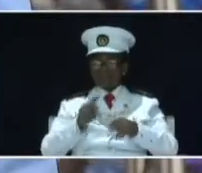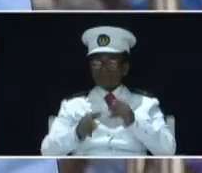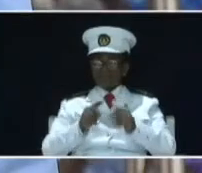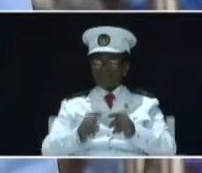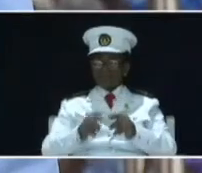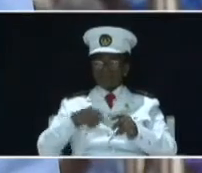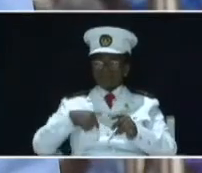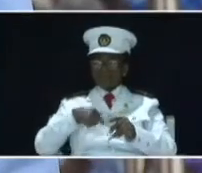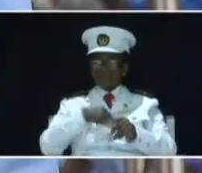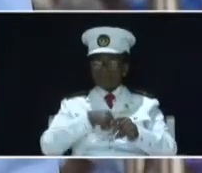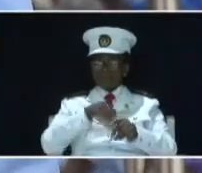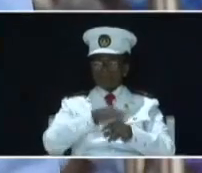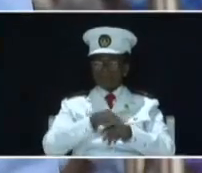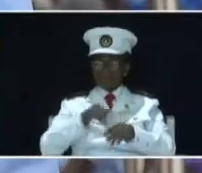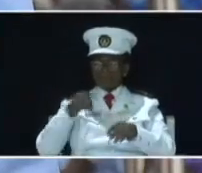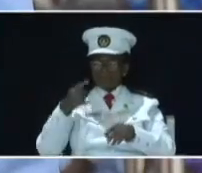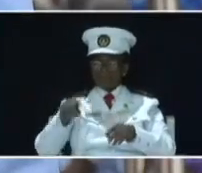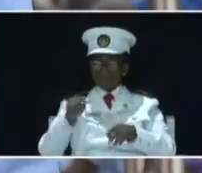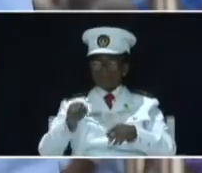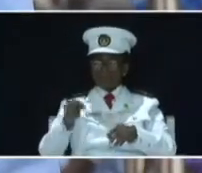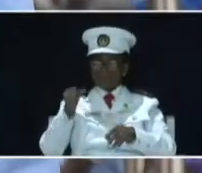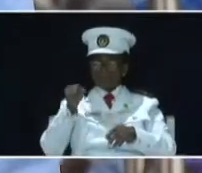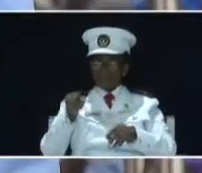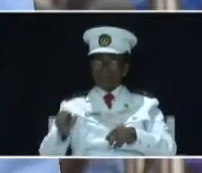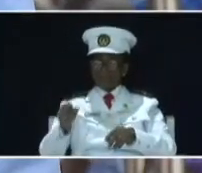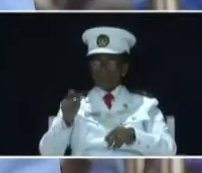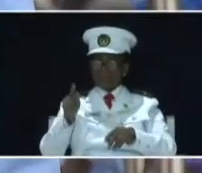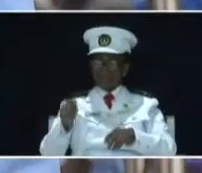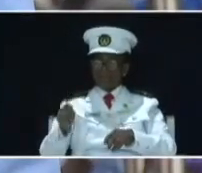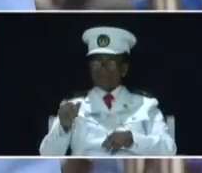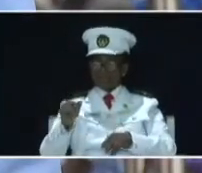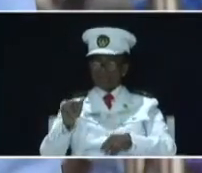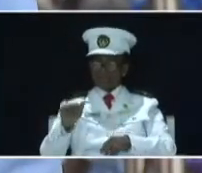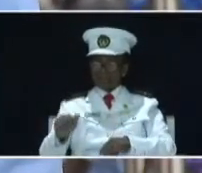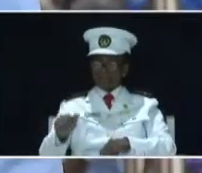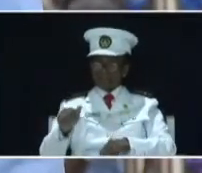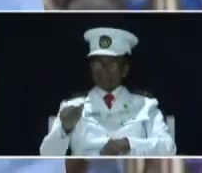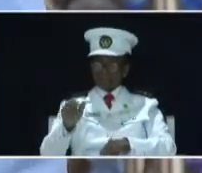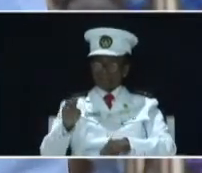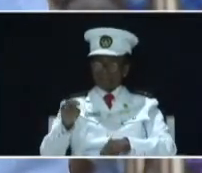These are the people who keep the company going.